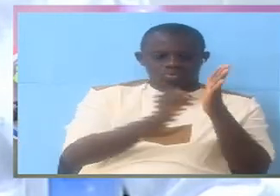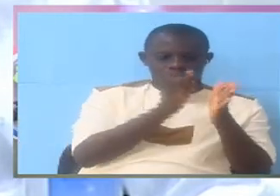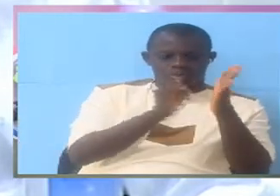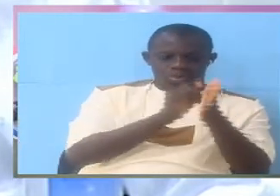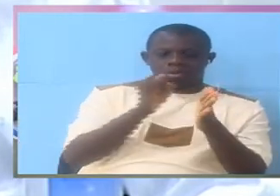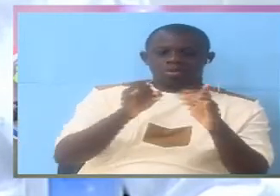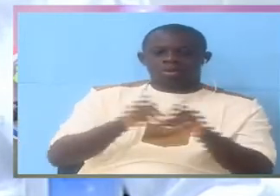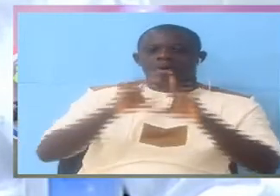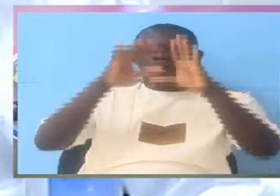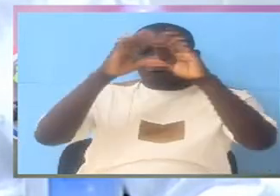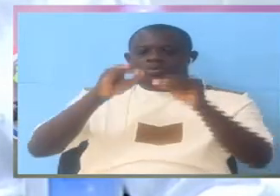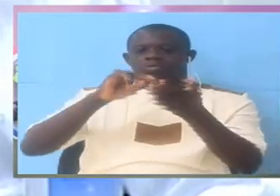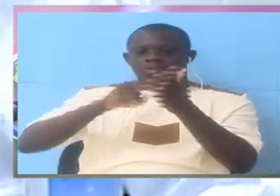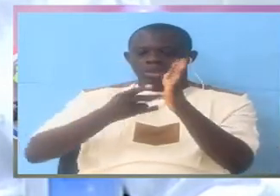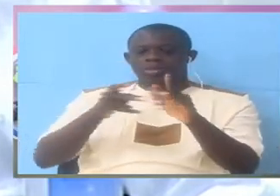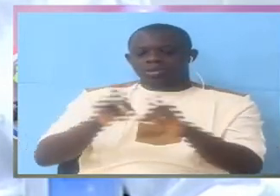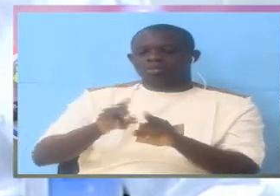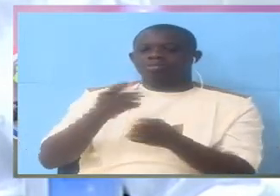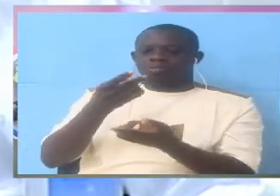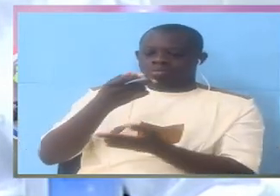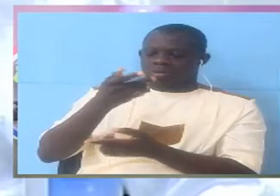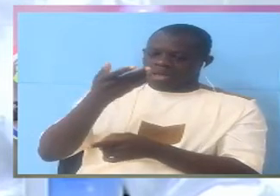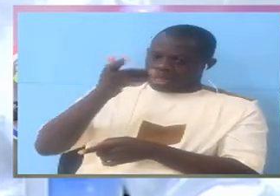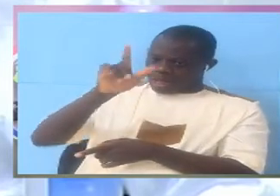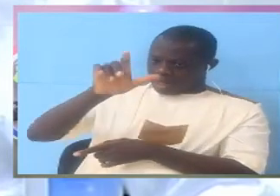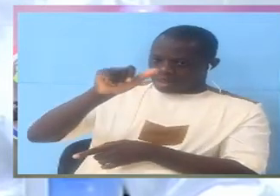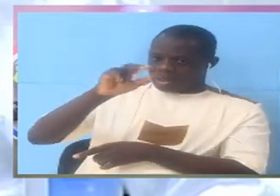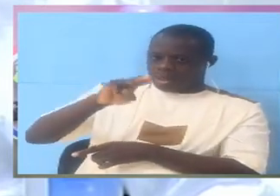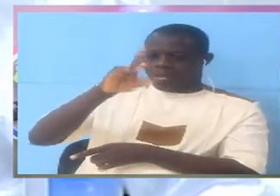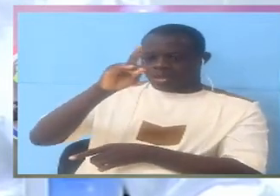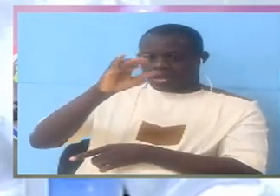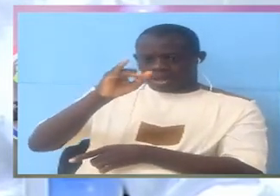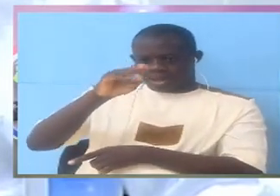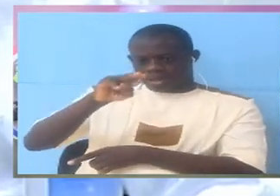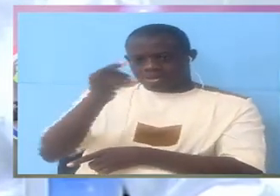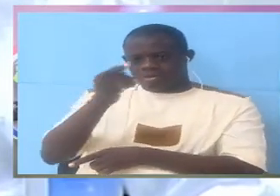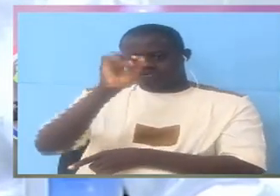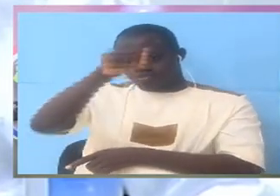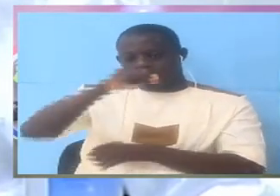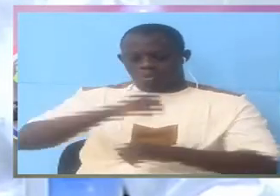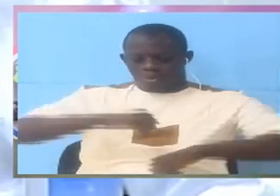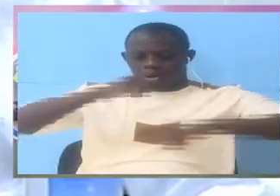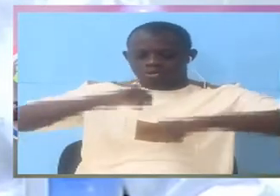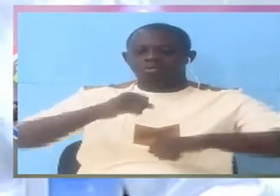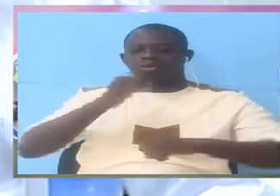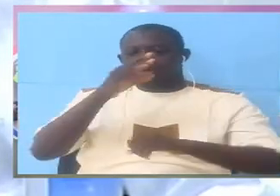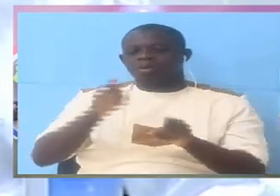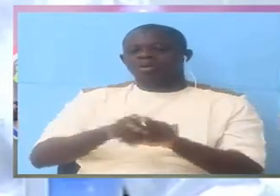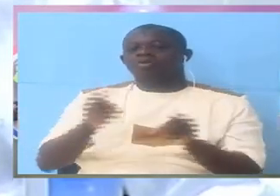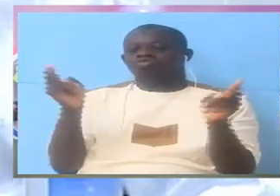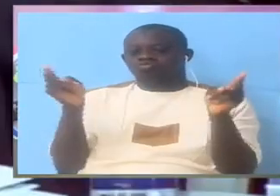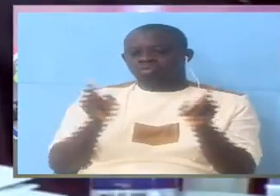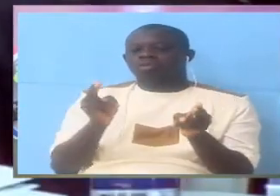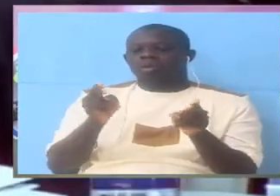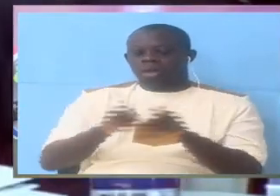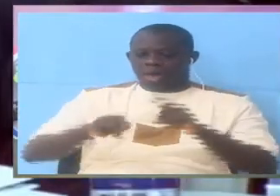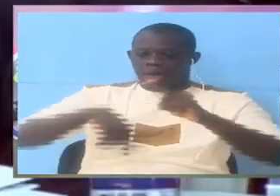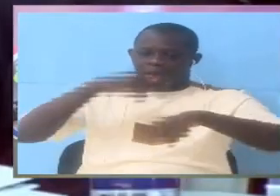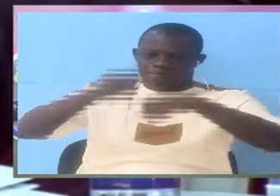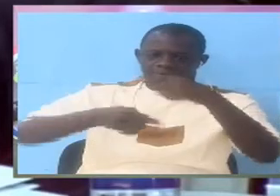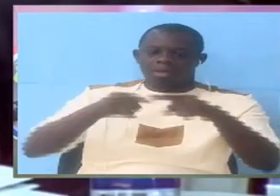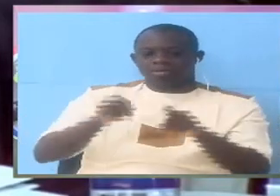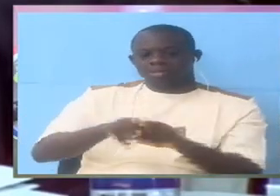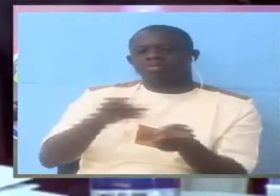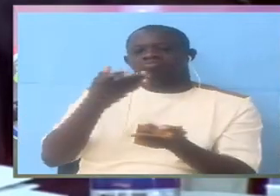So 13 was your boss? Yes, at the time. Briefly, then Mr. Barry came and took over. Thank you. If you have any